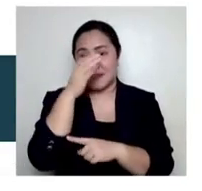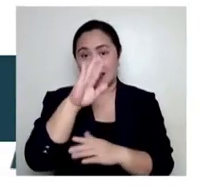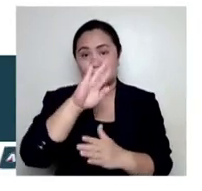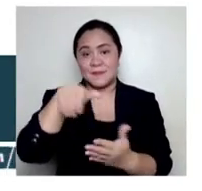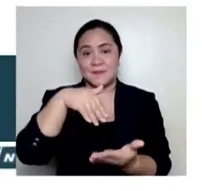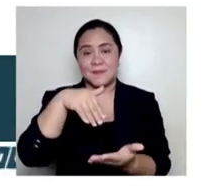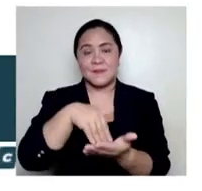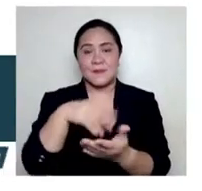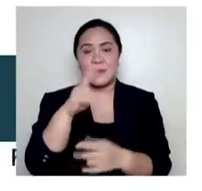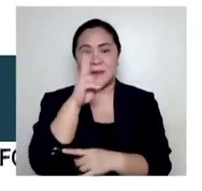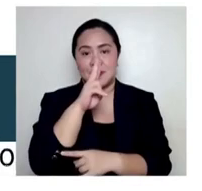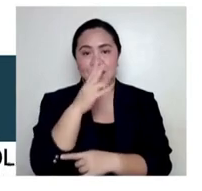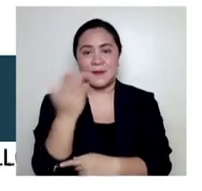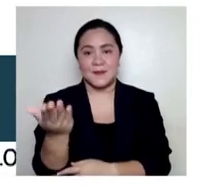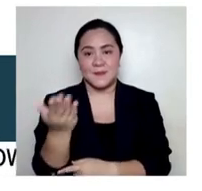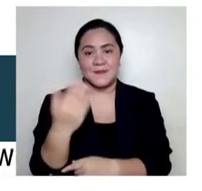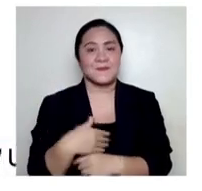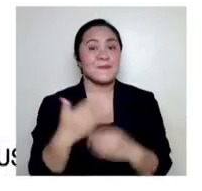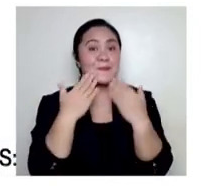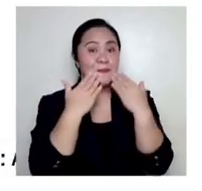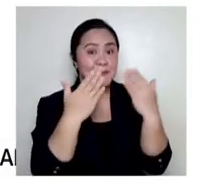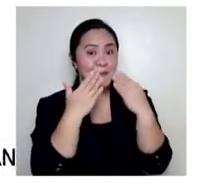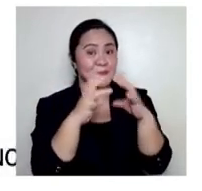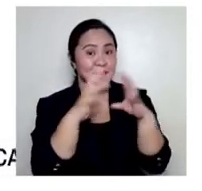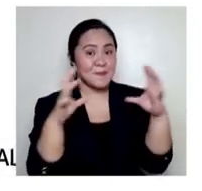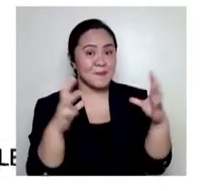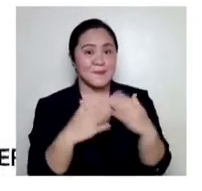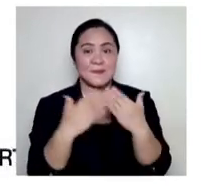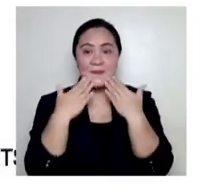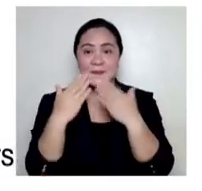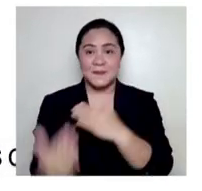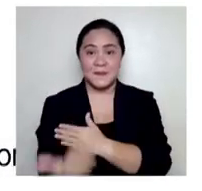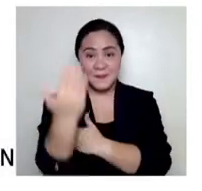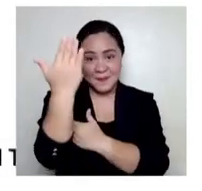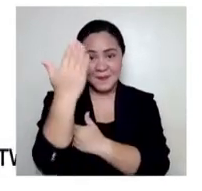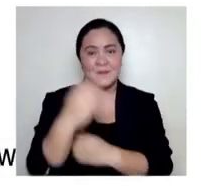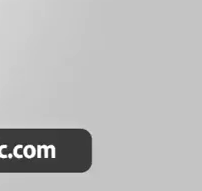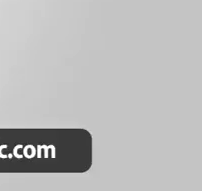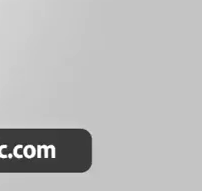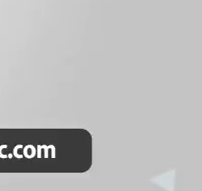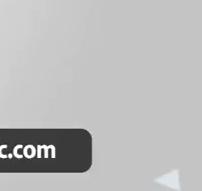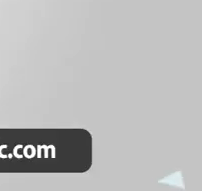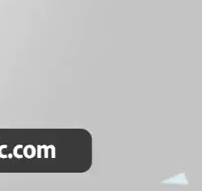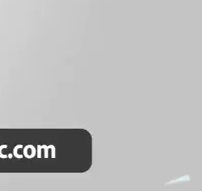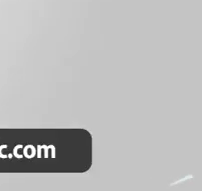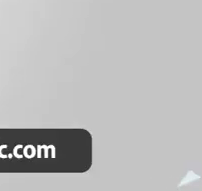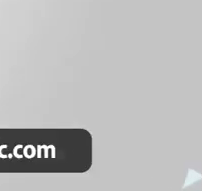show. Take care and you keep safe. Thank you so much. Thank you. Magandang araw sa atin. Magandang araw din po.